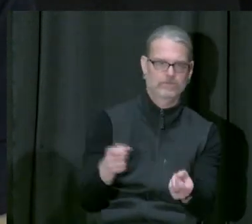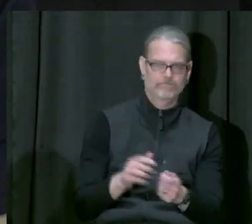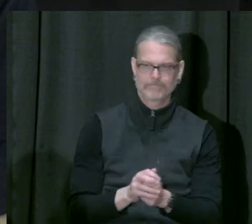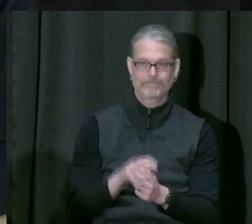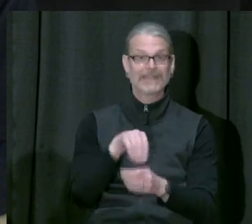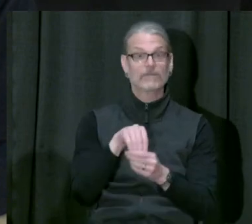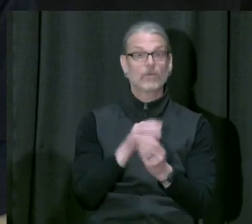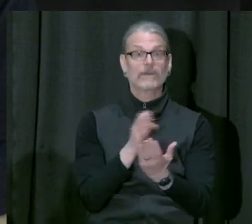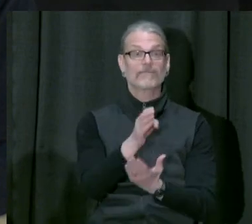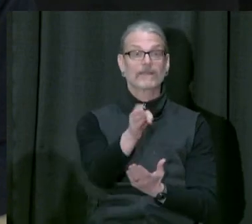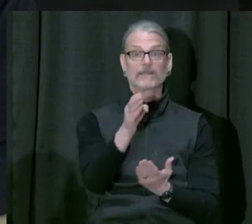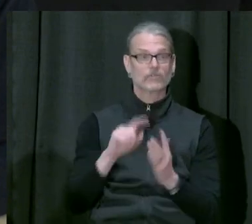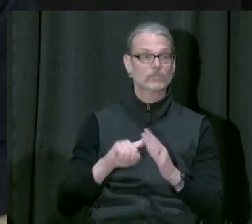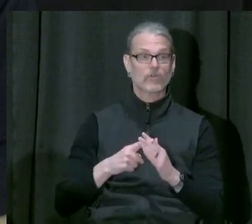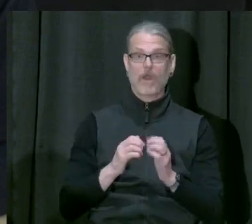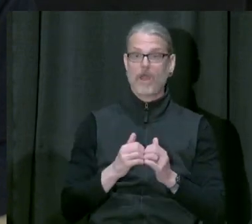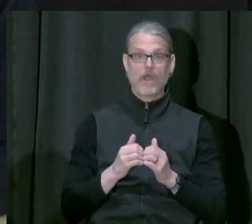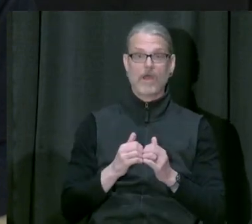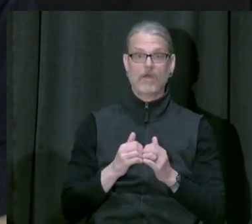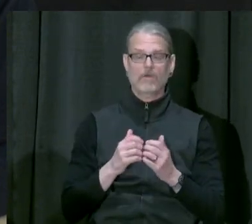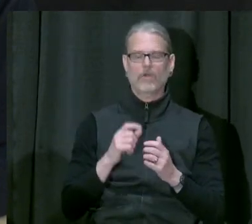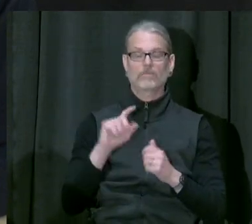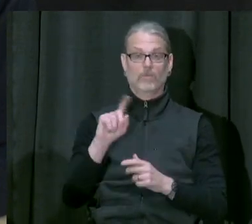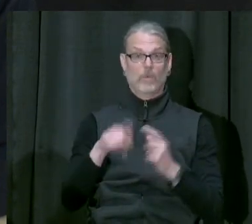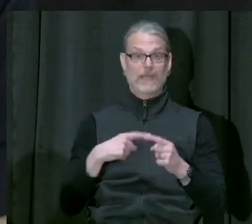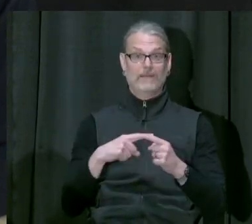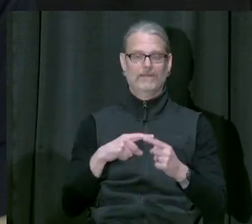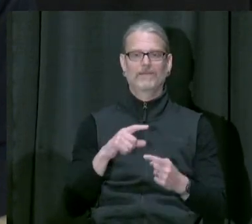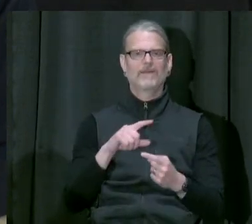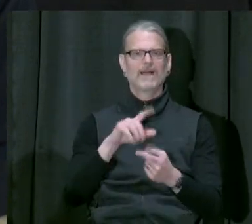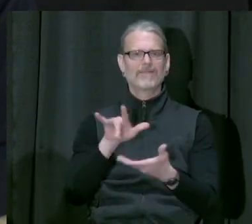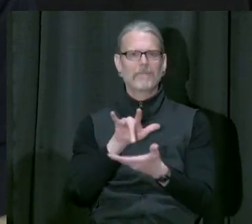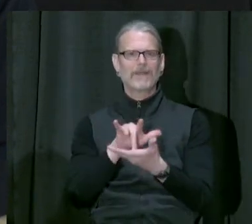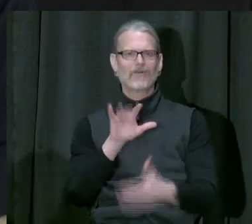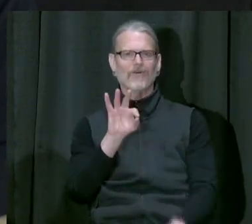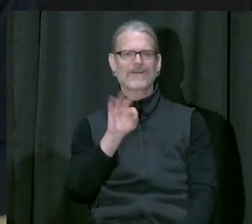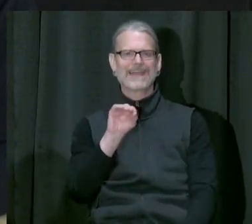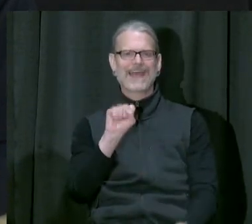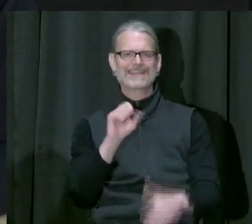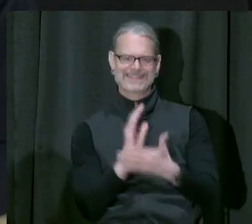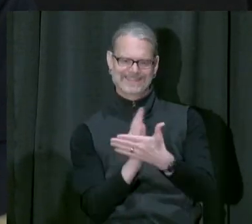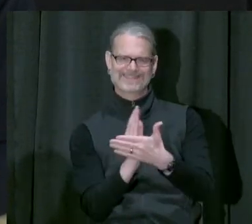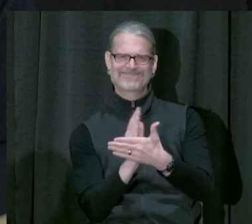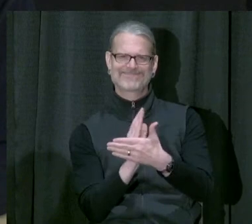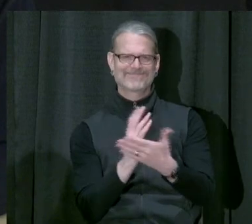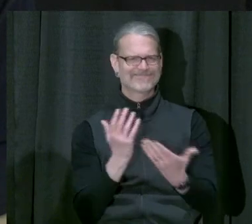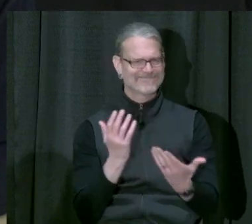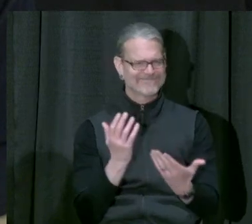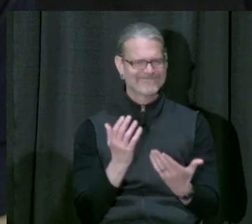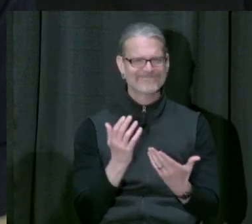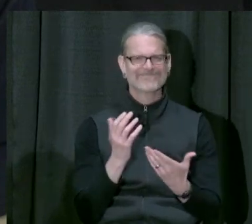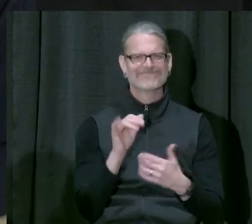not, started in the mid-90s. And there's always been this elusive